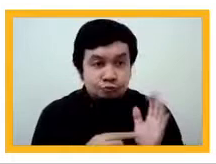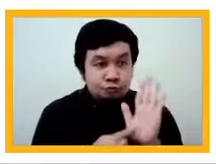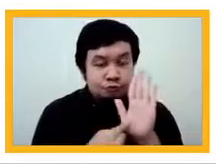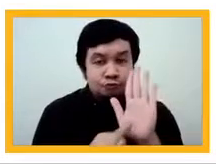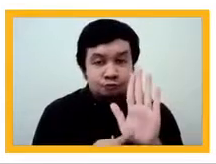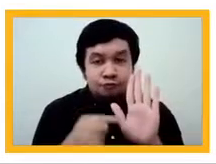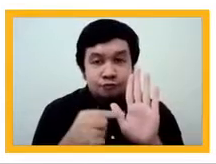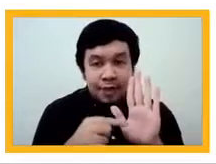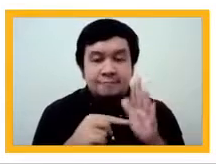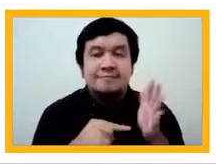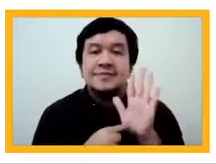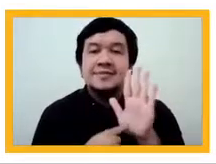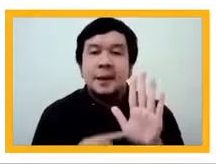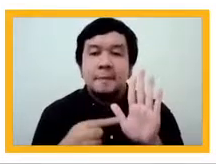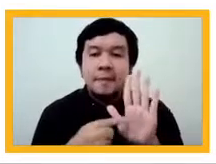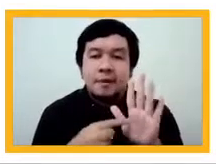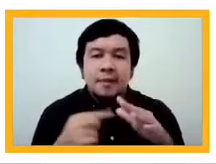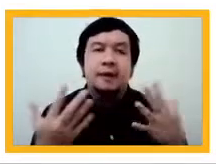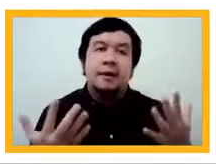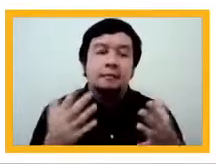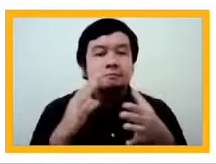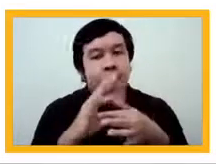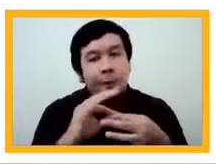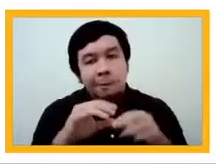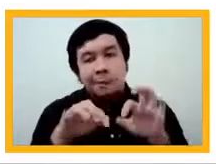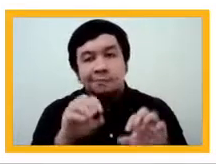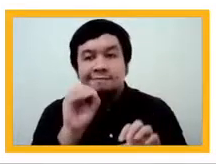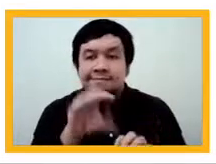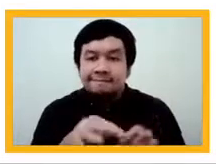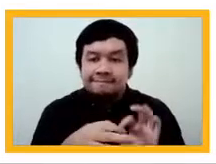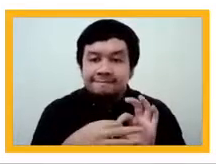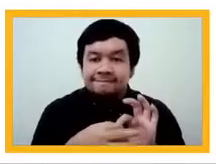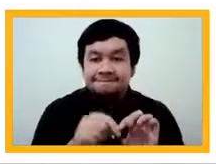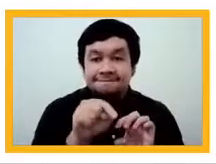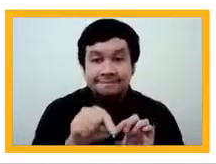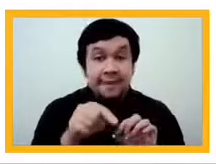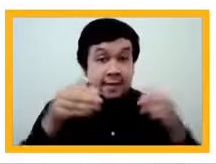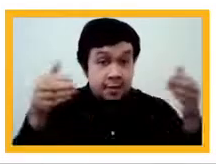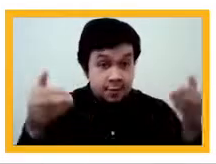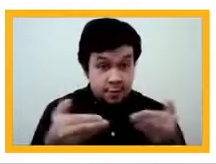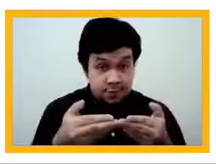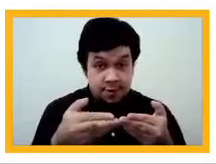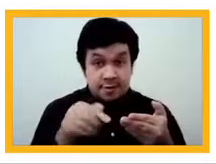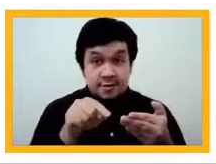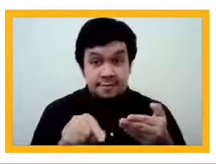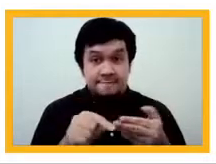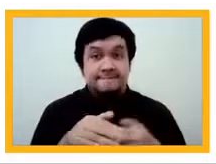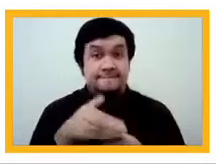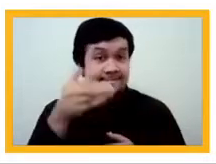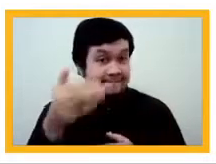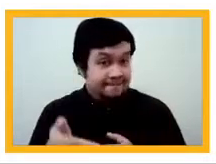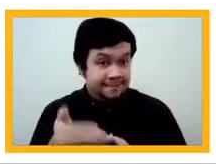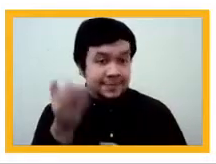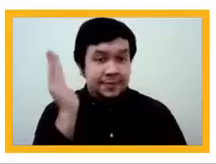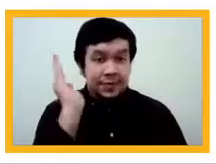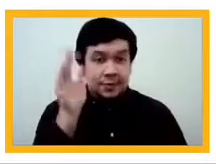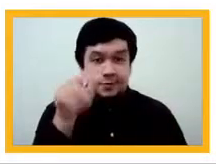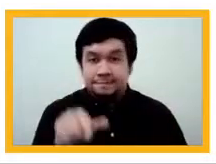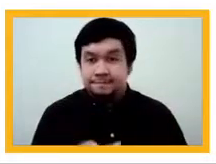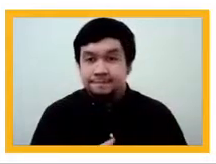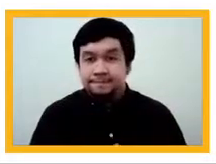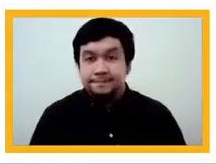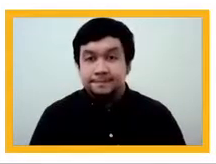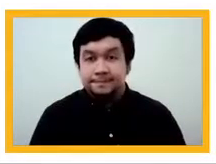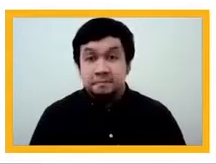to introduce now our experts to you, who we have here. It's a very interesting